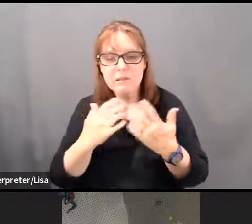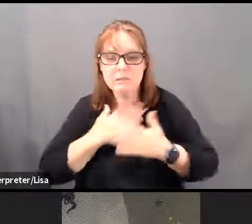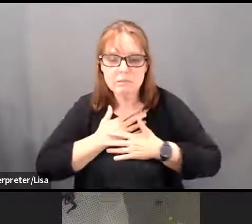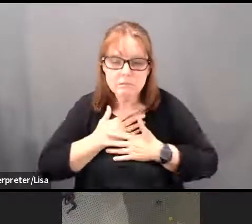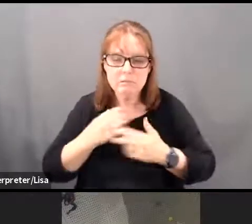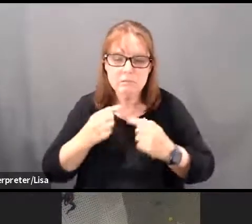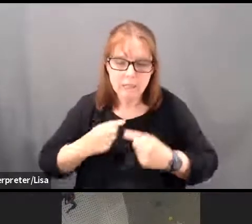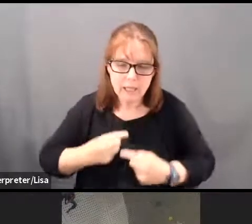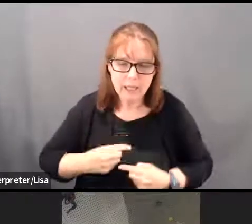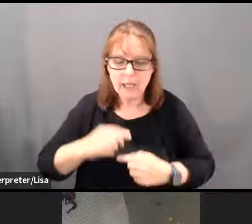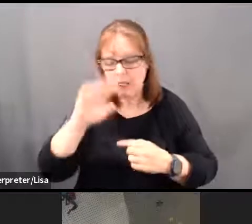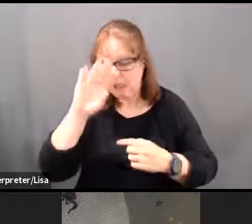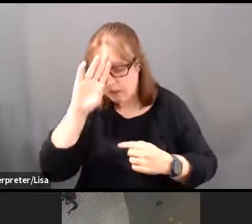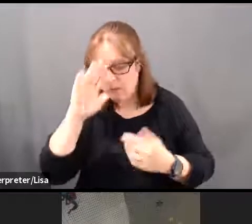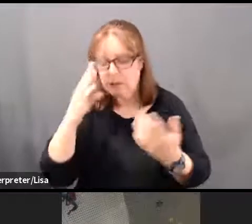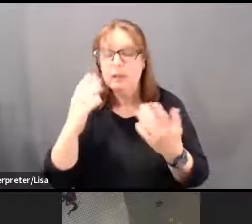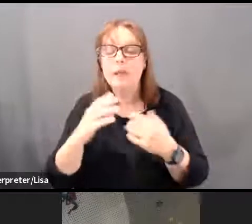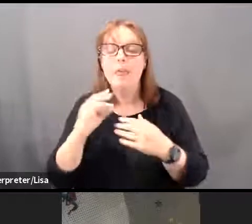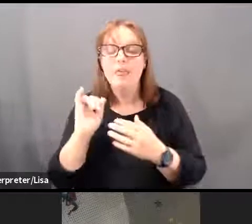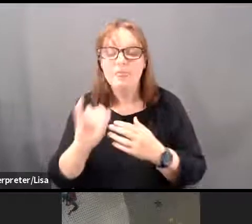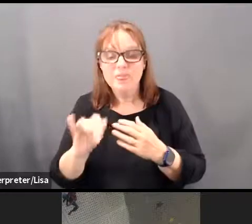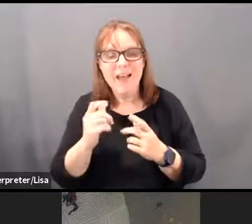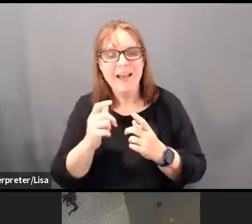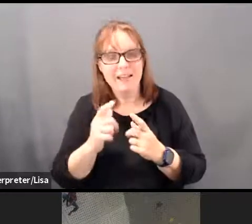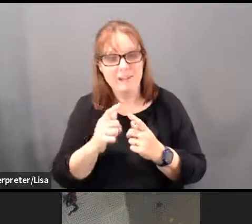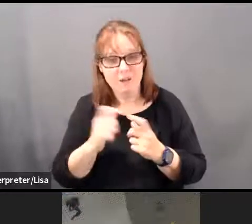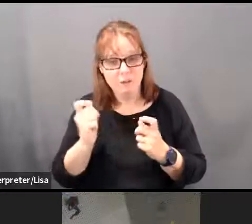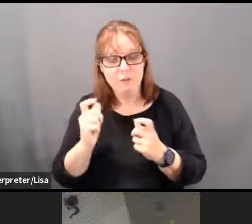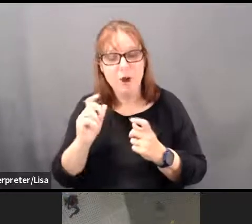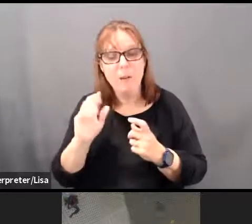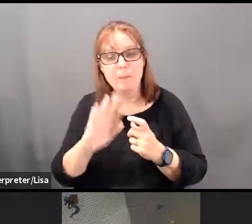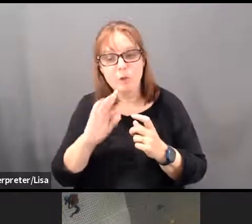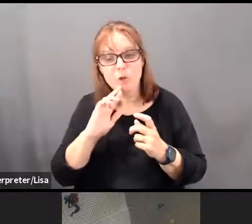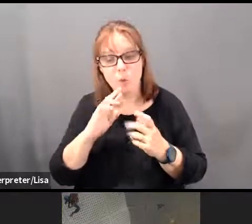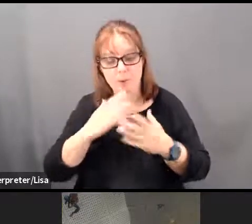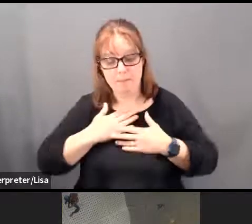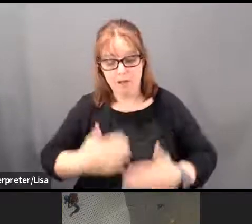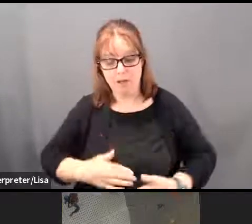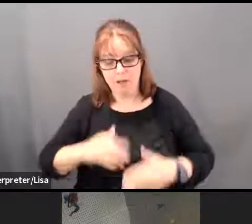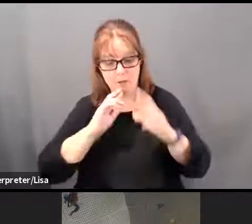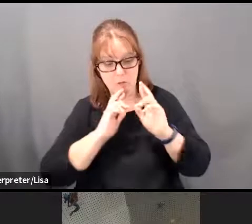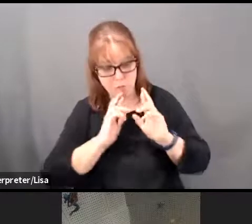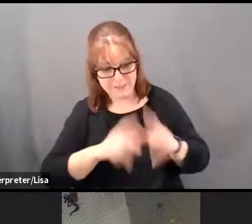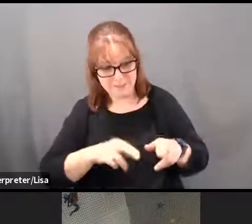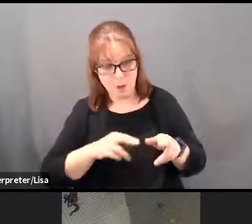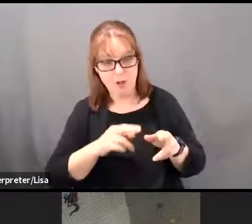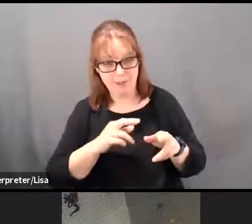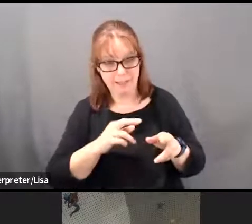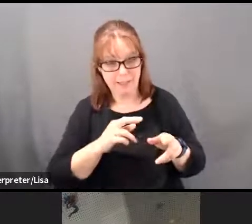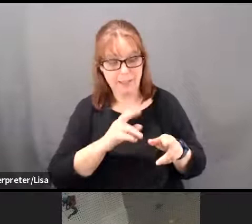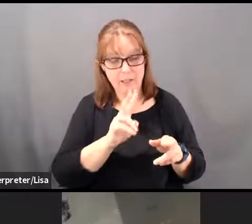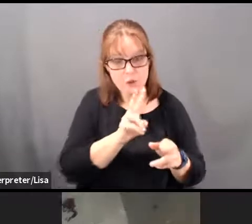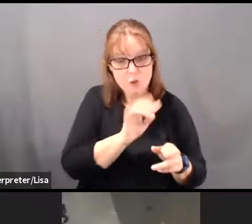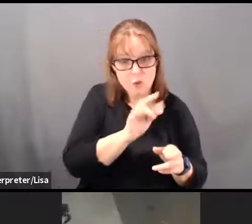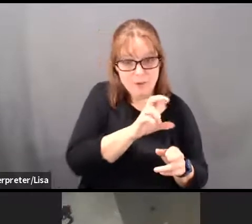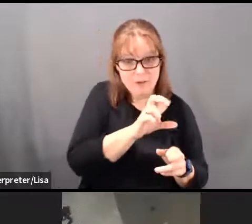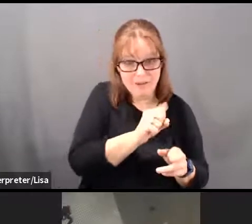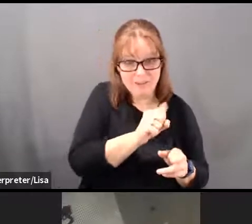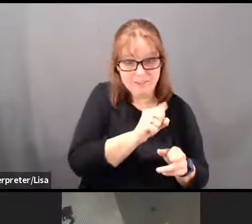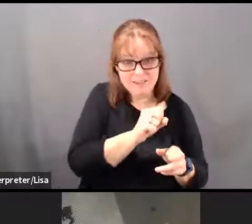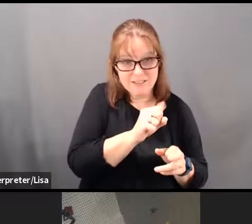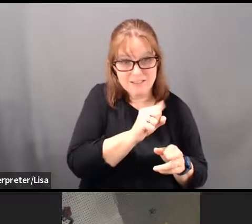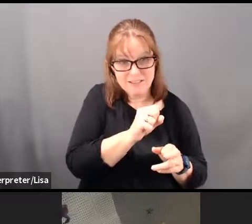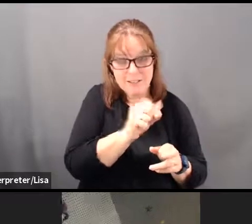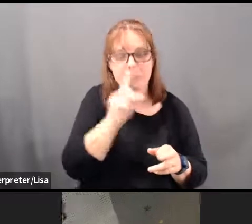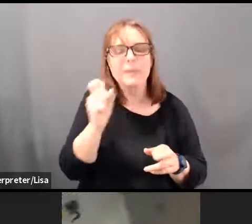really feeling is the inflammation that comes from your immune system responding to the virus. And what I mean is when your body makes the white